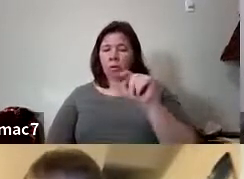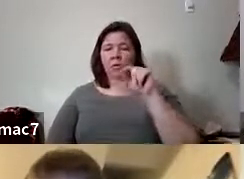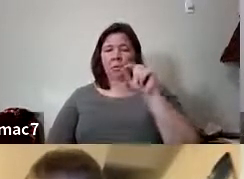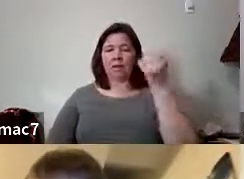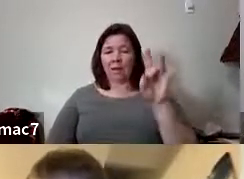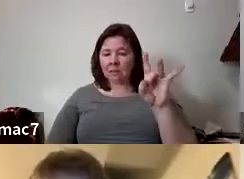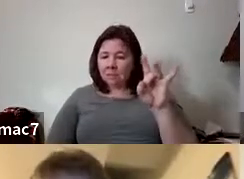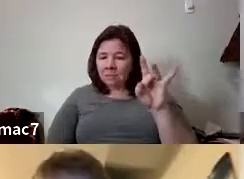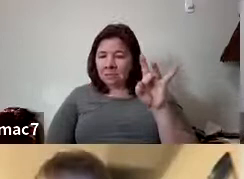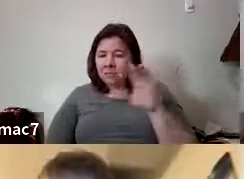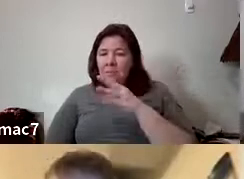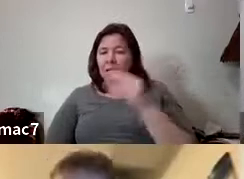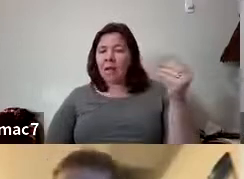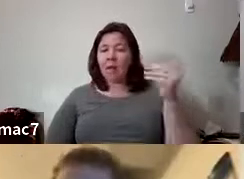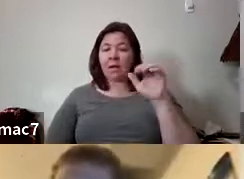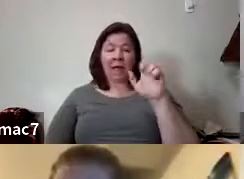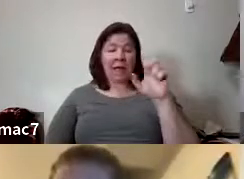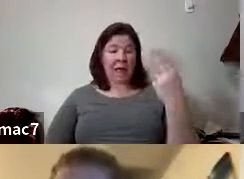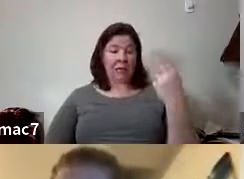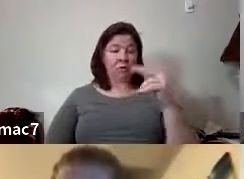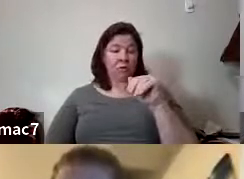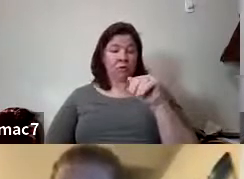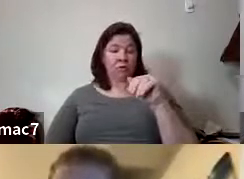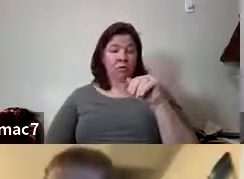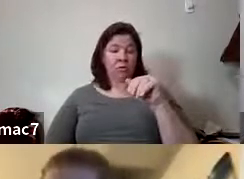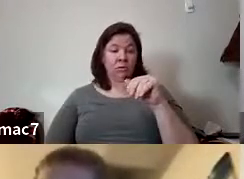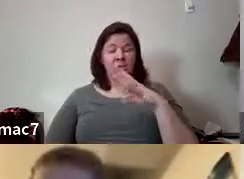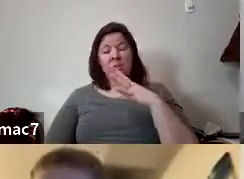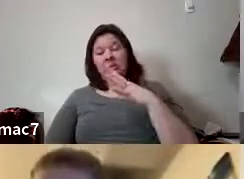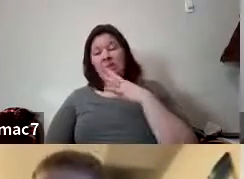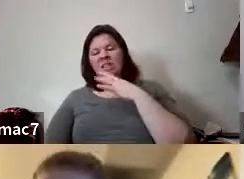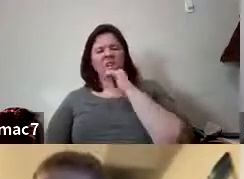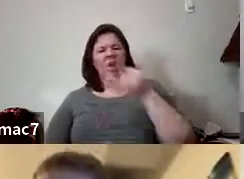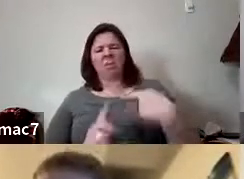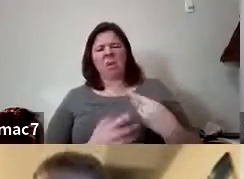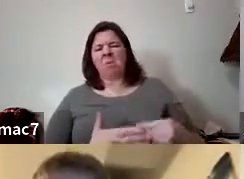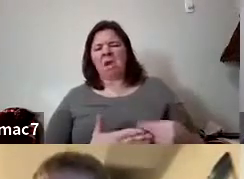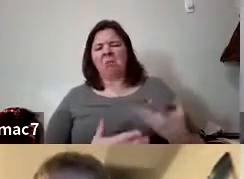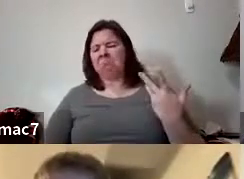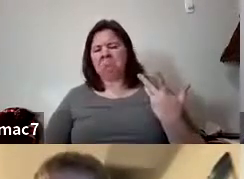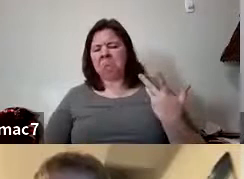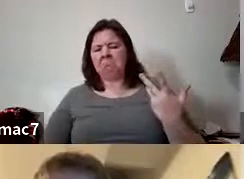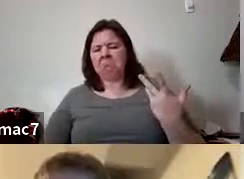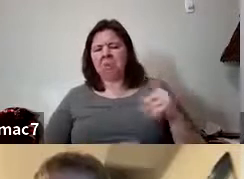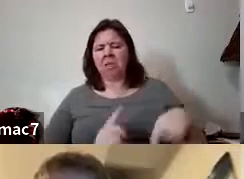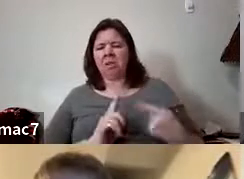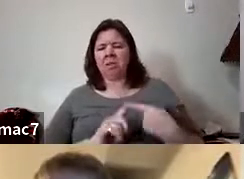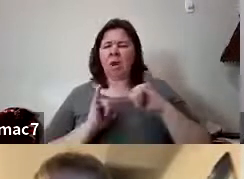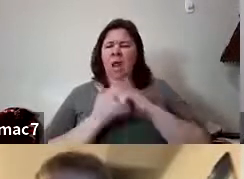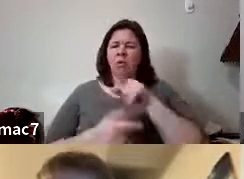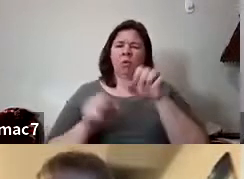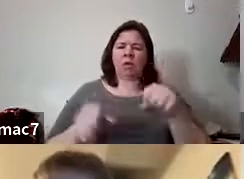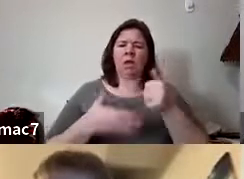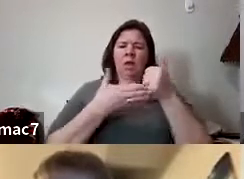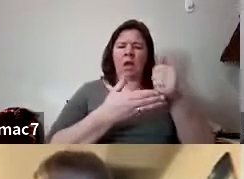And as Sean said, it's not about the money. It's about how you can help